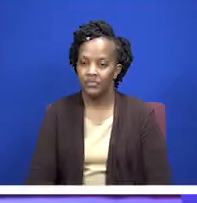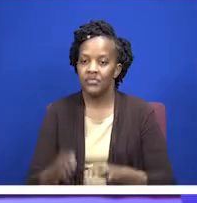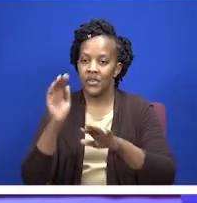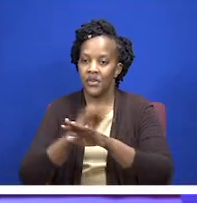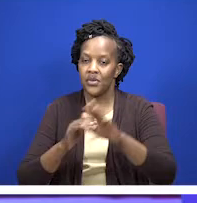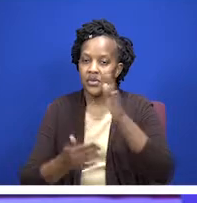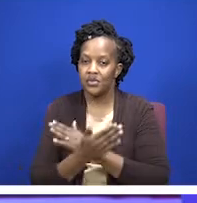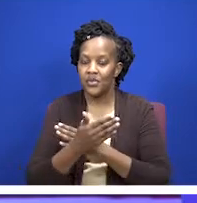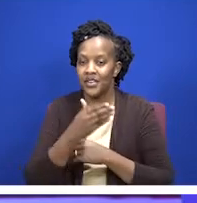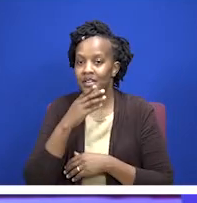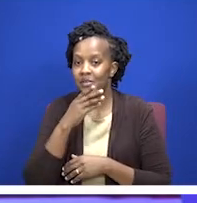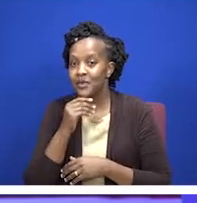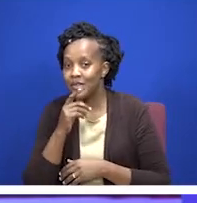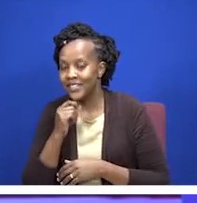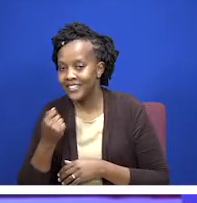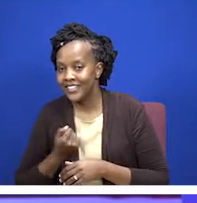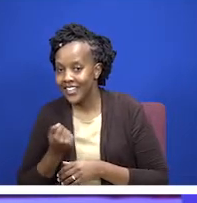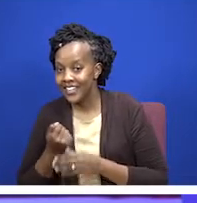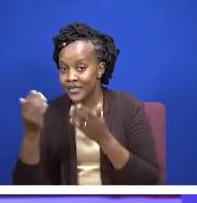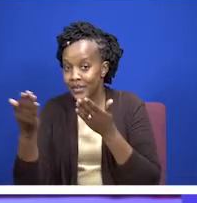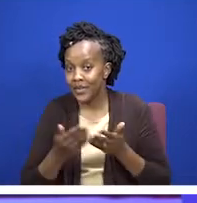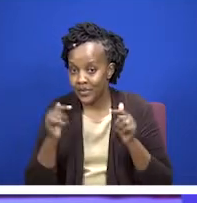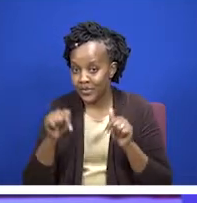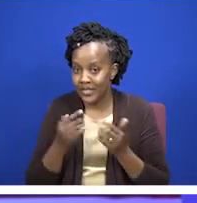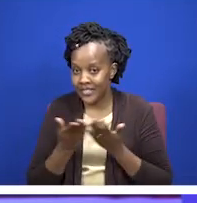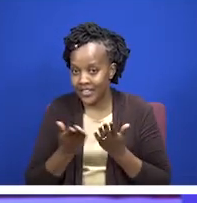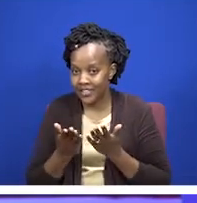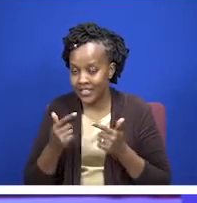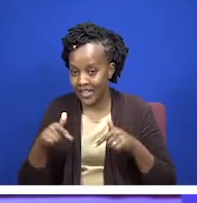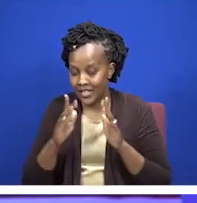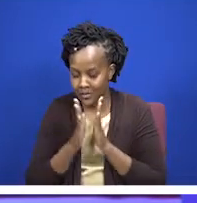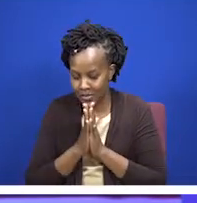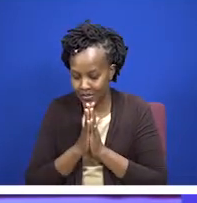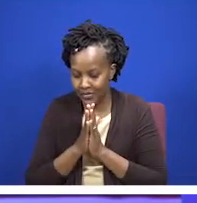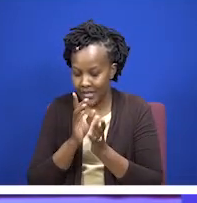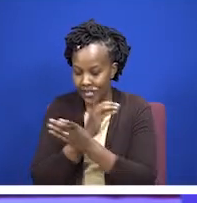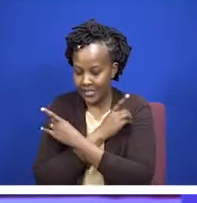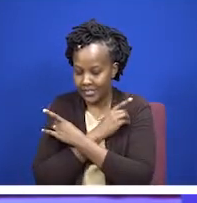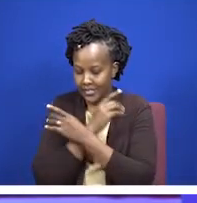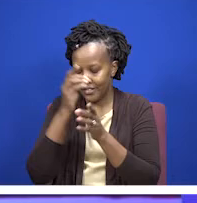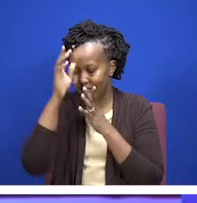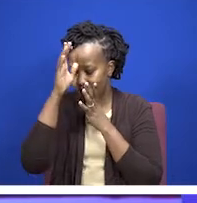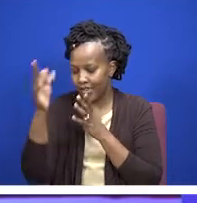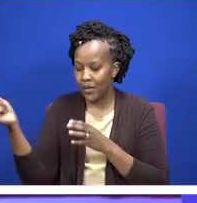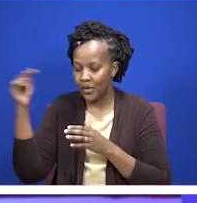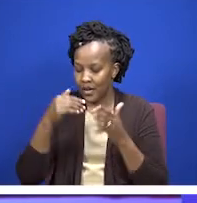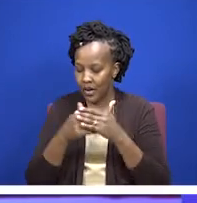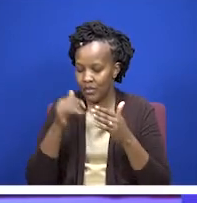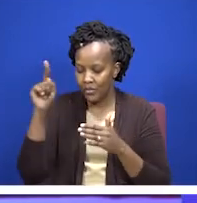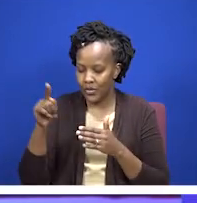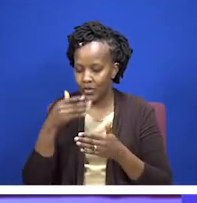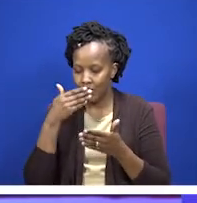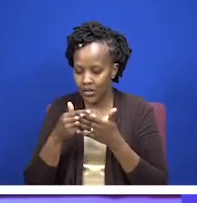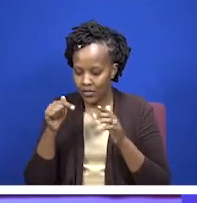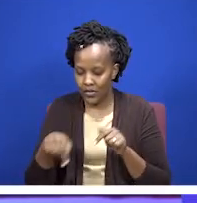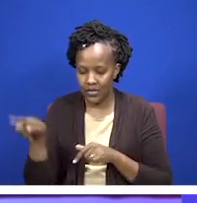Good morning, boys and girls. Welcome to today's service. Let's bow our heads for a word of prayer. Dear everlasting Father, we come before you. Thank you for this day. Thank you for the gift of